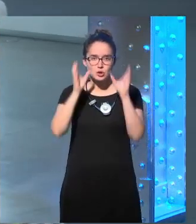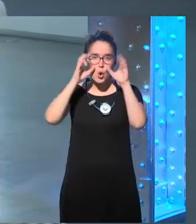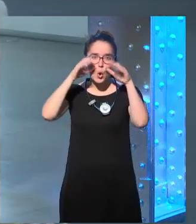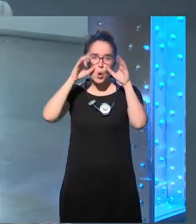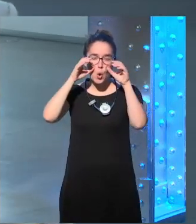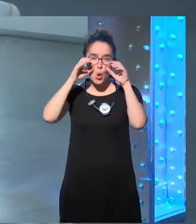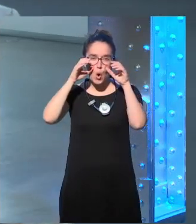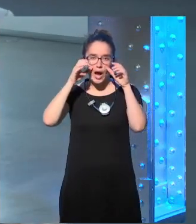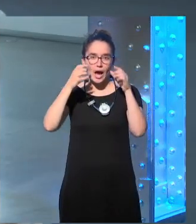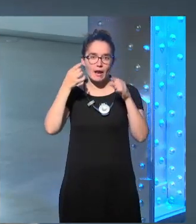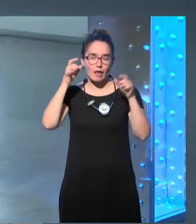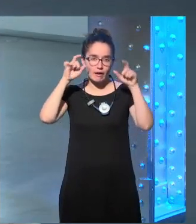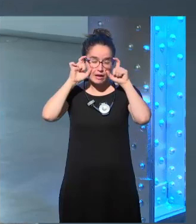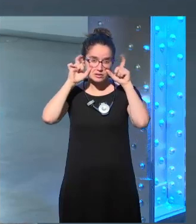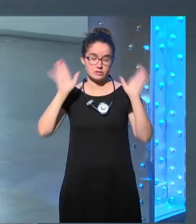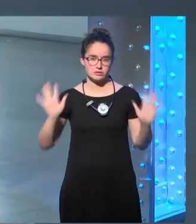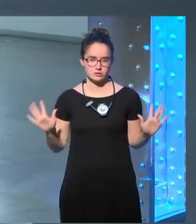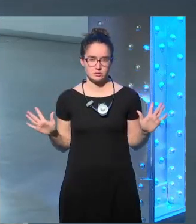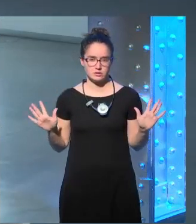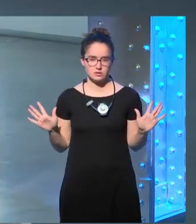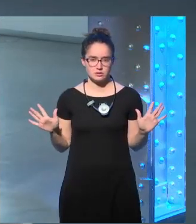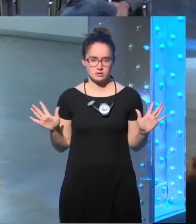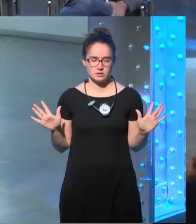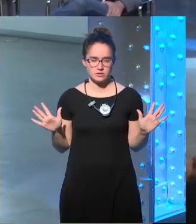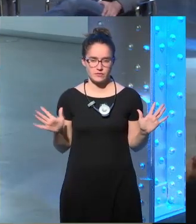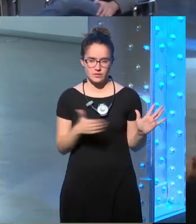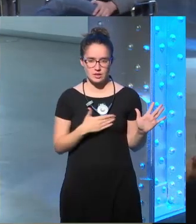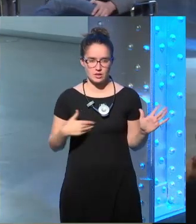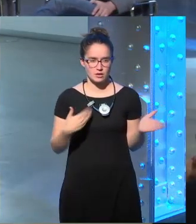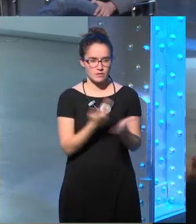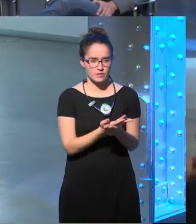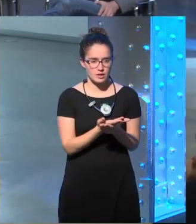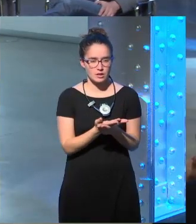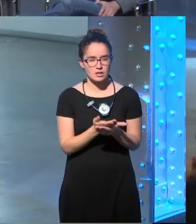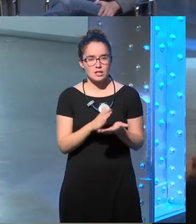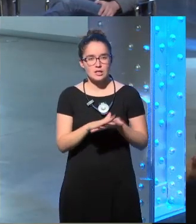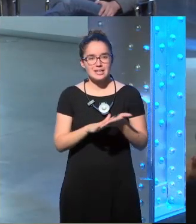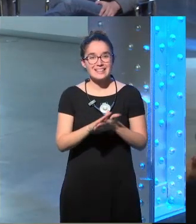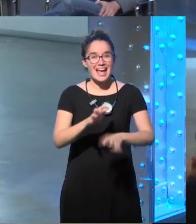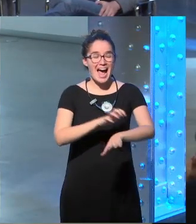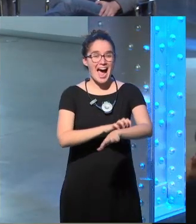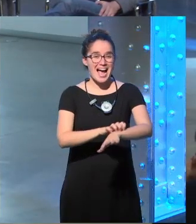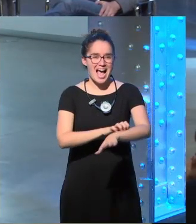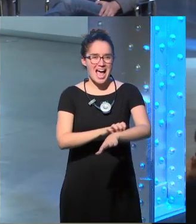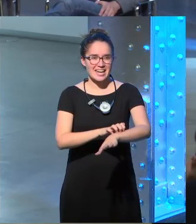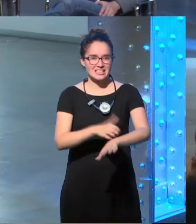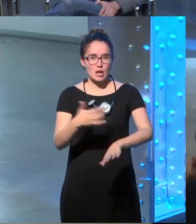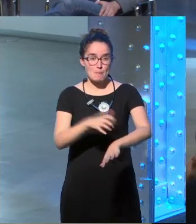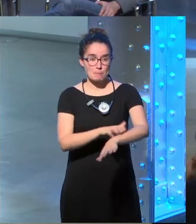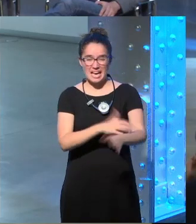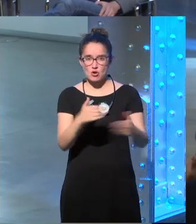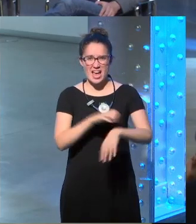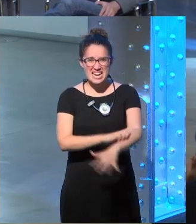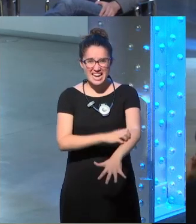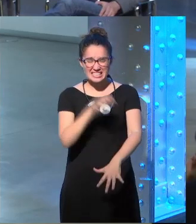picking and order my Google glasses, but I wanted to ask something.